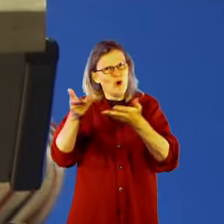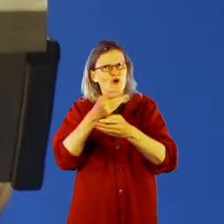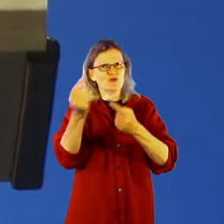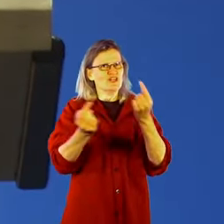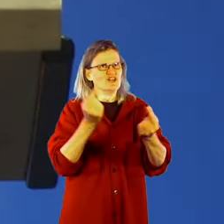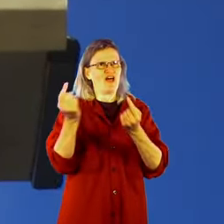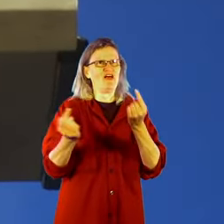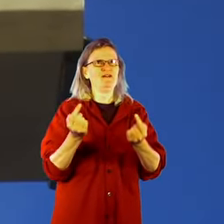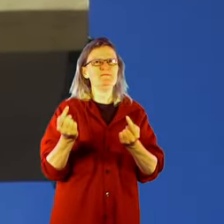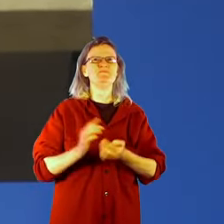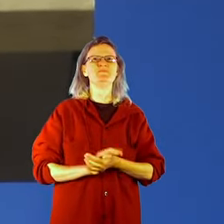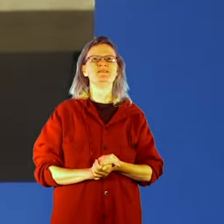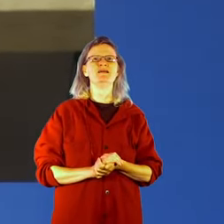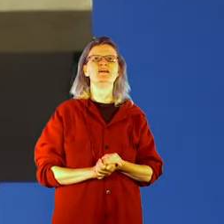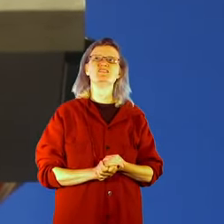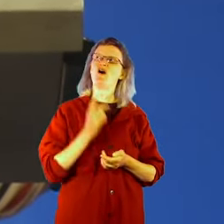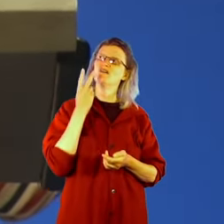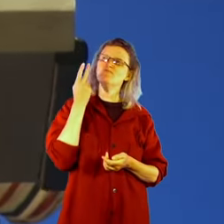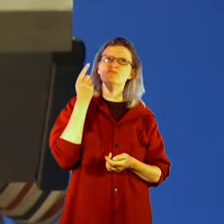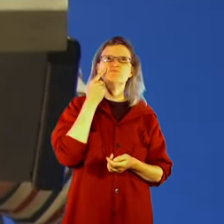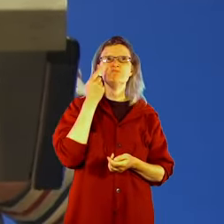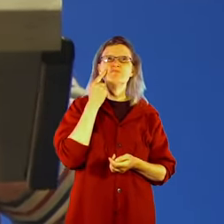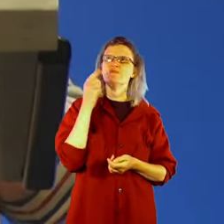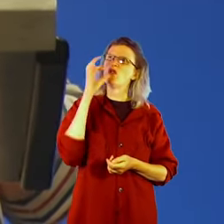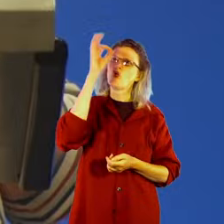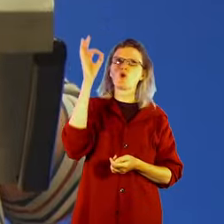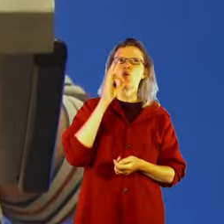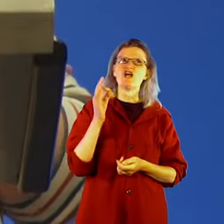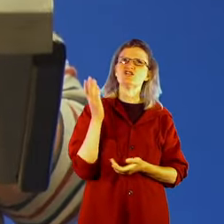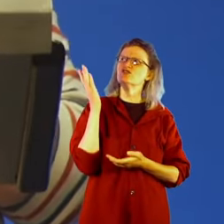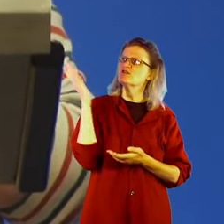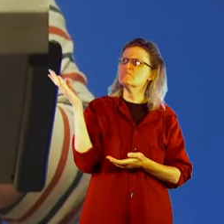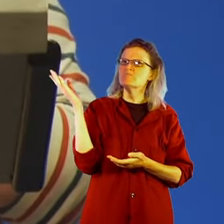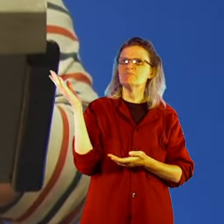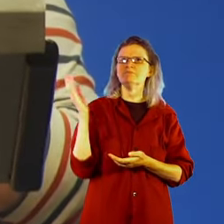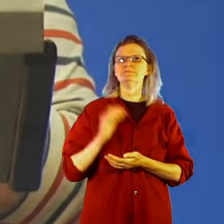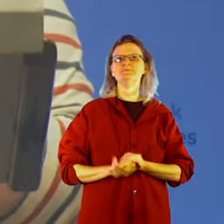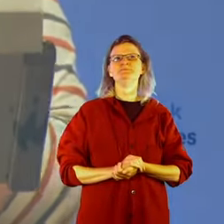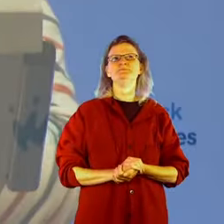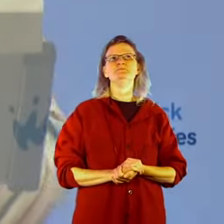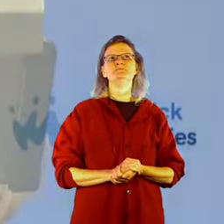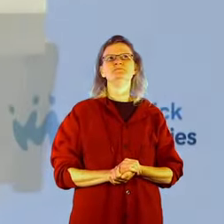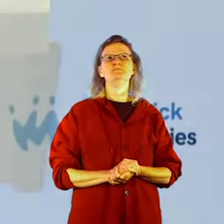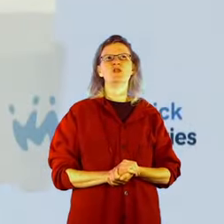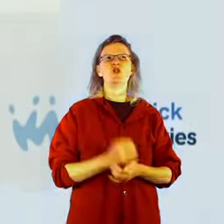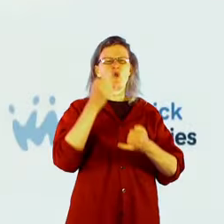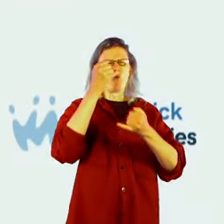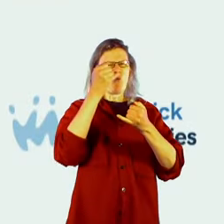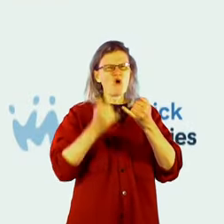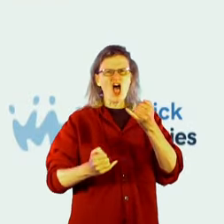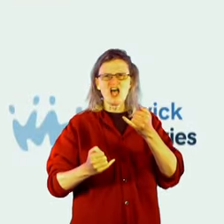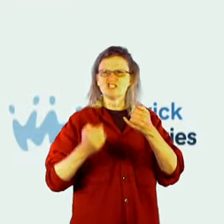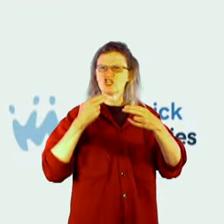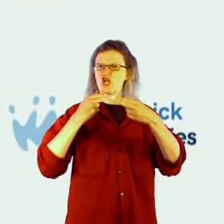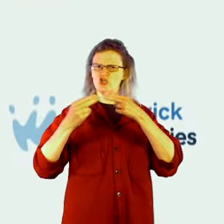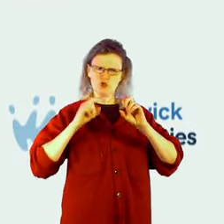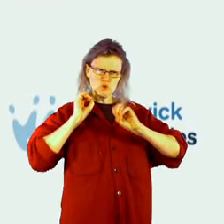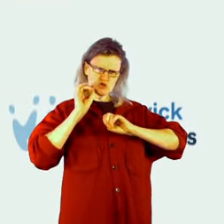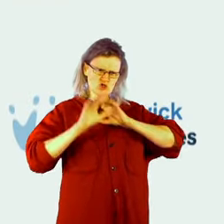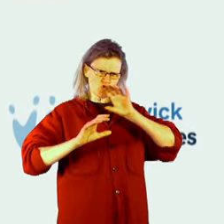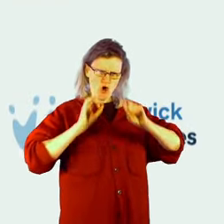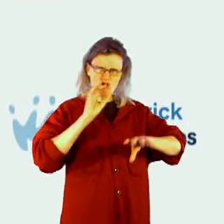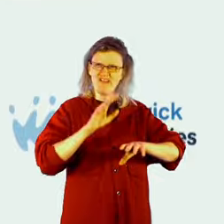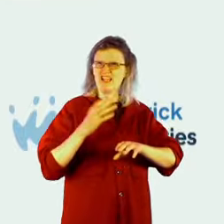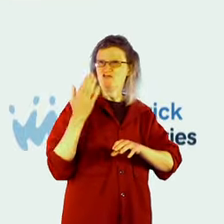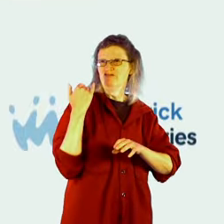had a chance to have a look at the question that's been on the screen as you've been coming in, What is the worst news story that you've